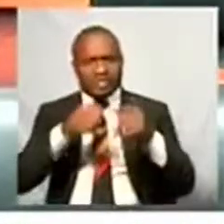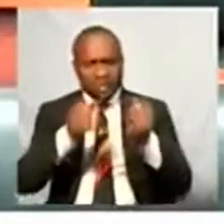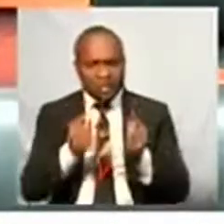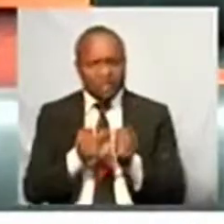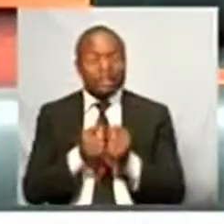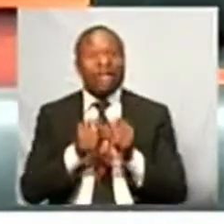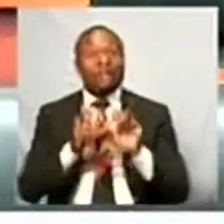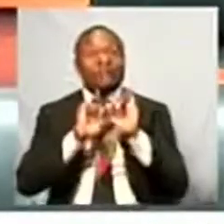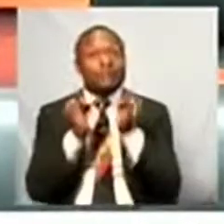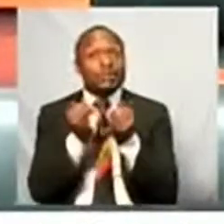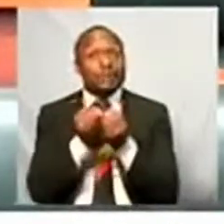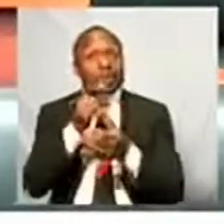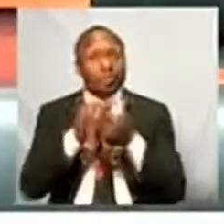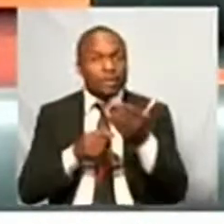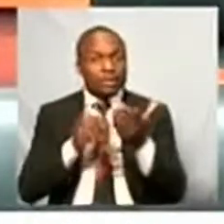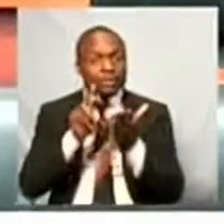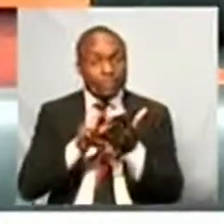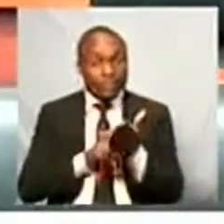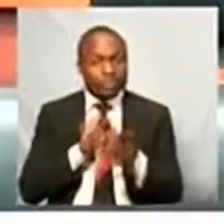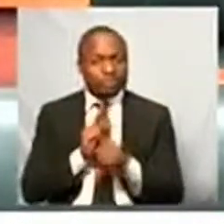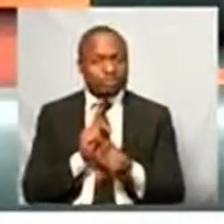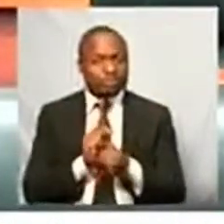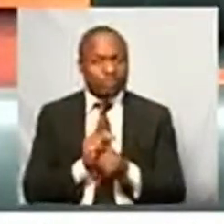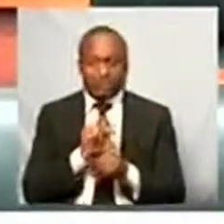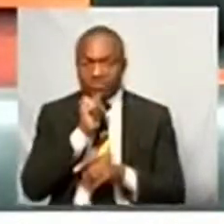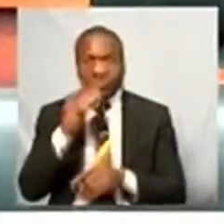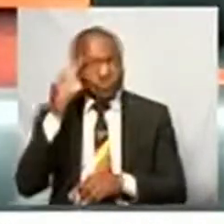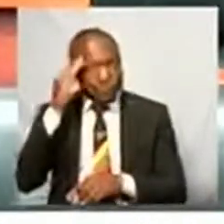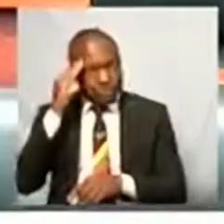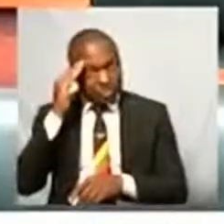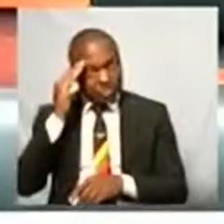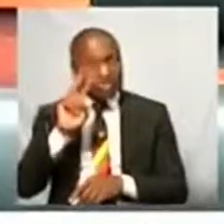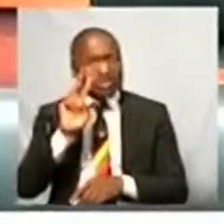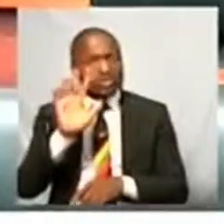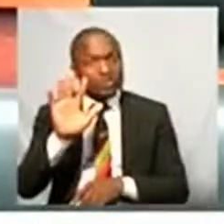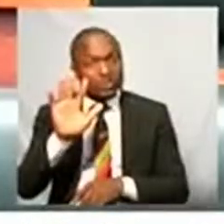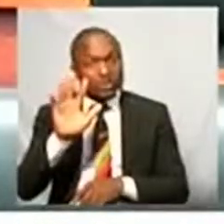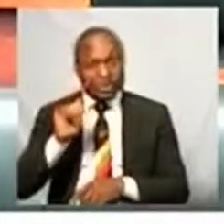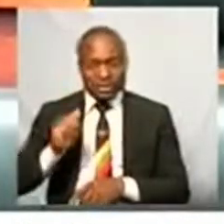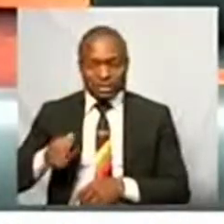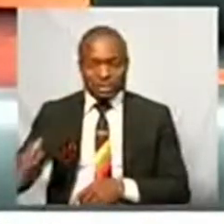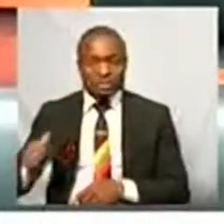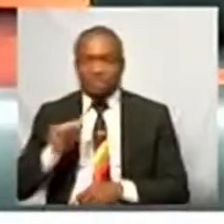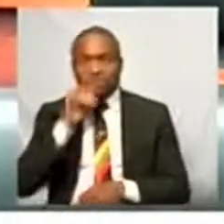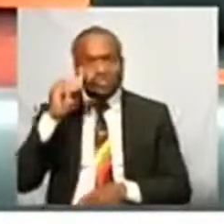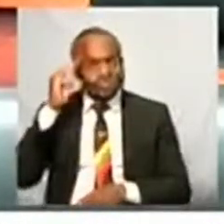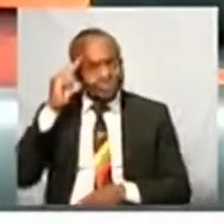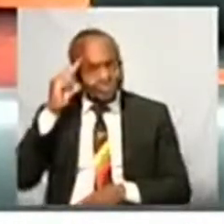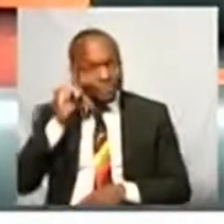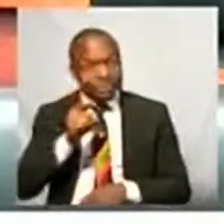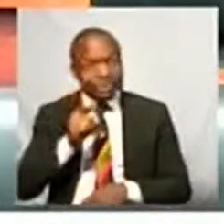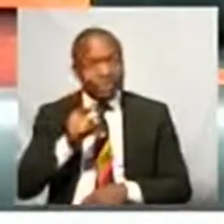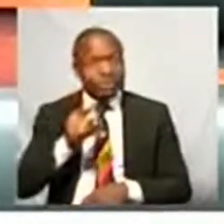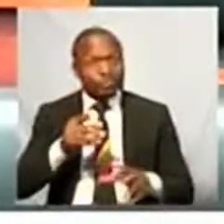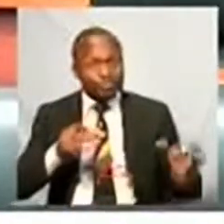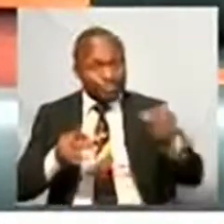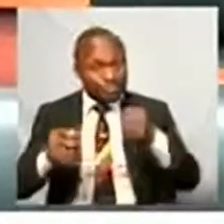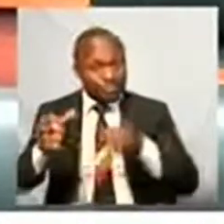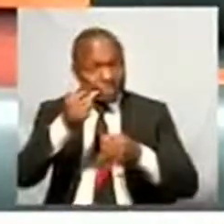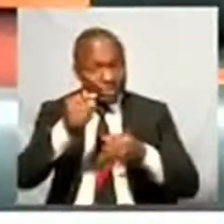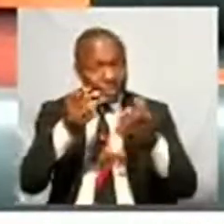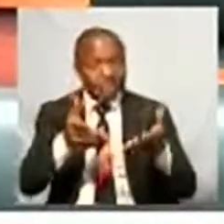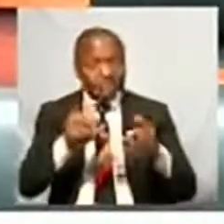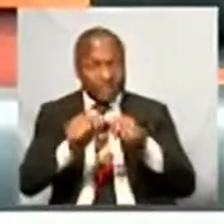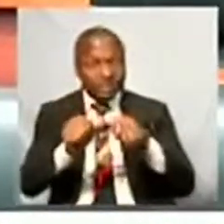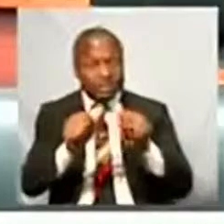What sort of record keeping do they have, Mr. Speaker, not to know where the 25 assets are? Have they been repossessed, Mr. Speaker? Are they